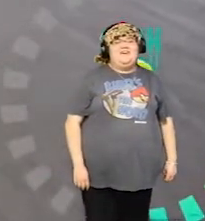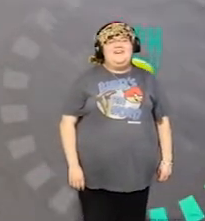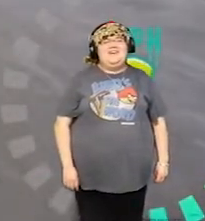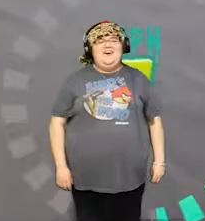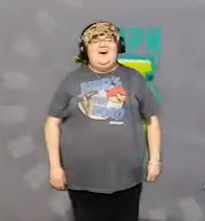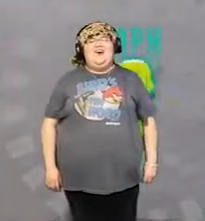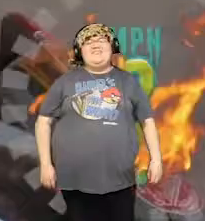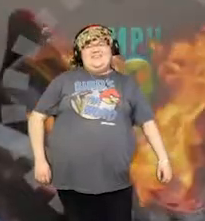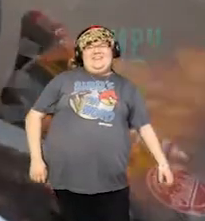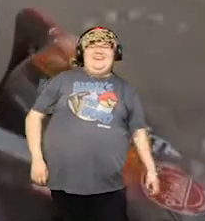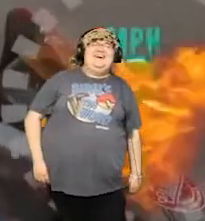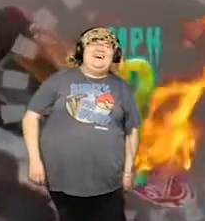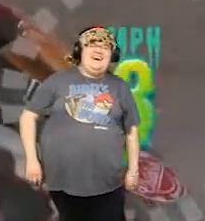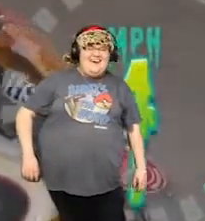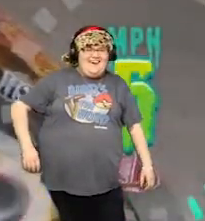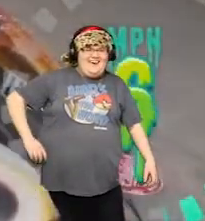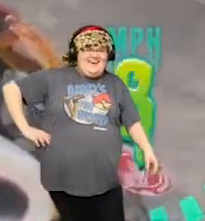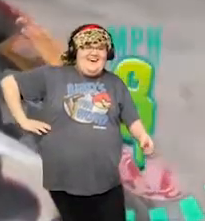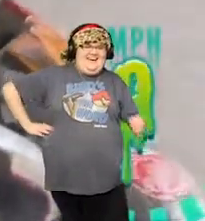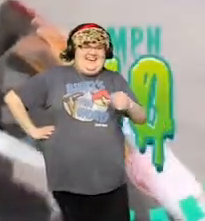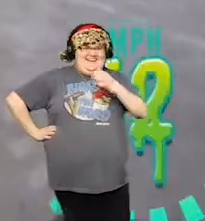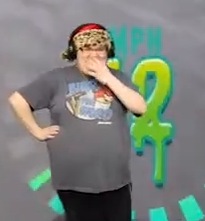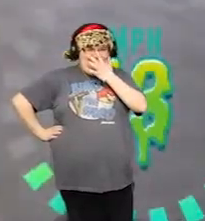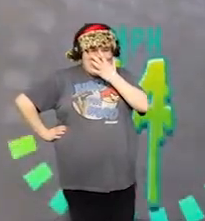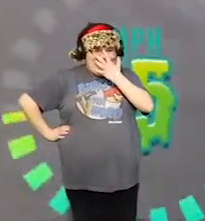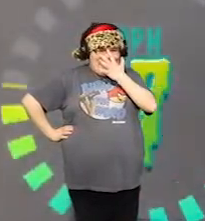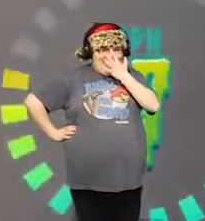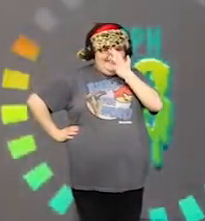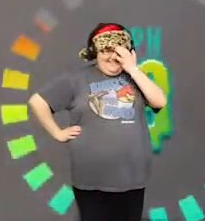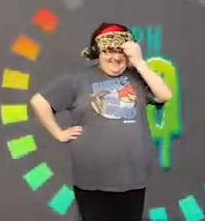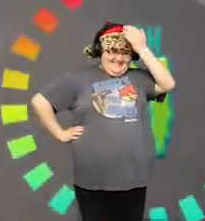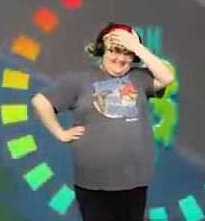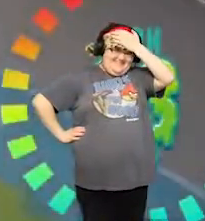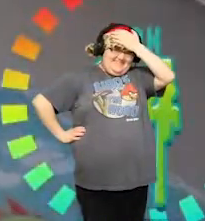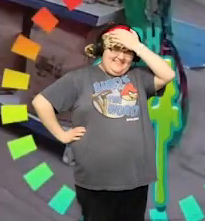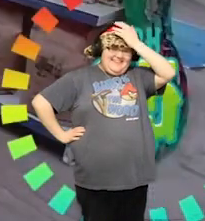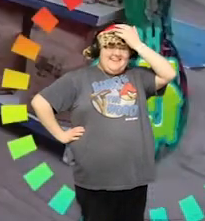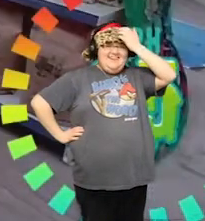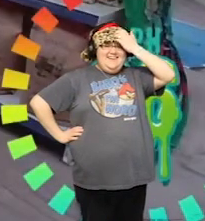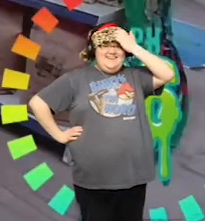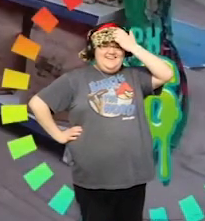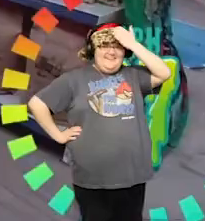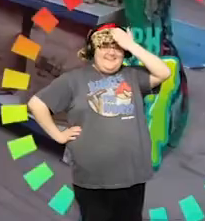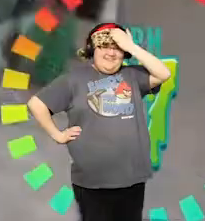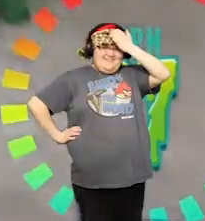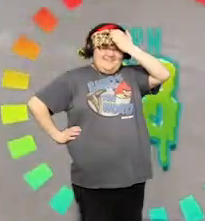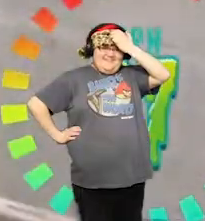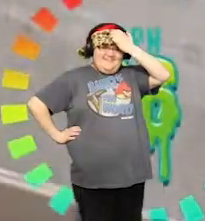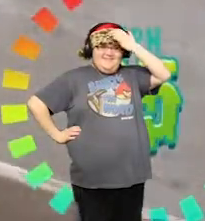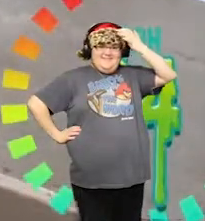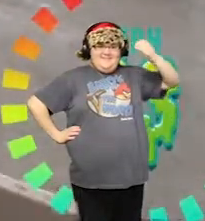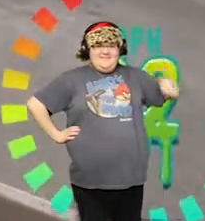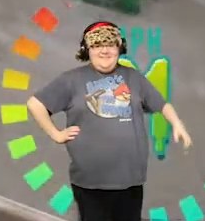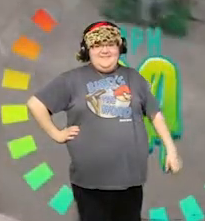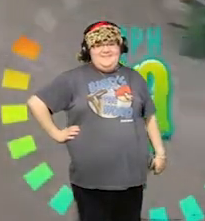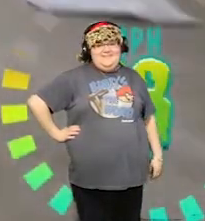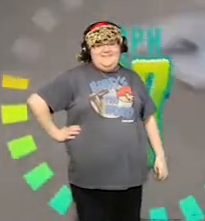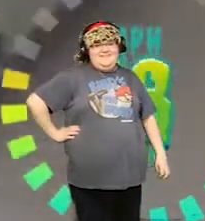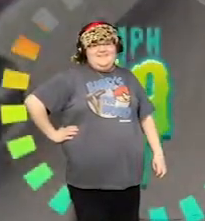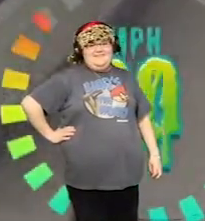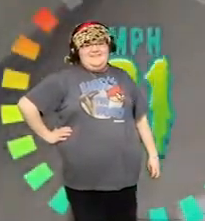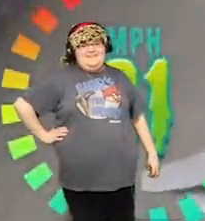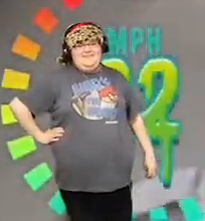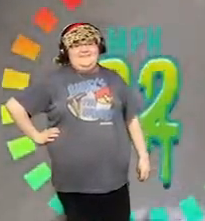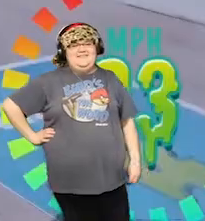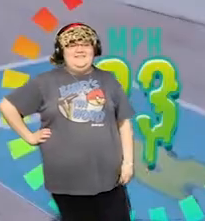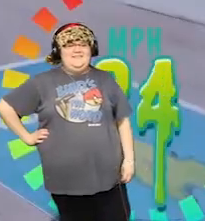fucked it already. He's missed the oil completely. That's the pain on his face. Okay, he's gonna recover it. 17